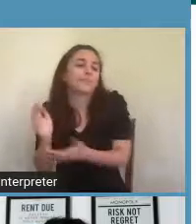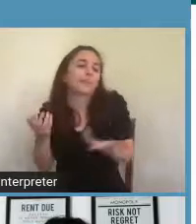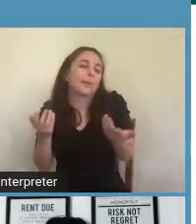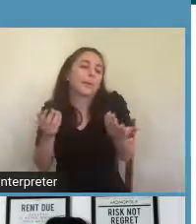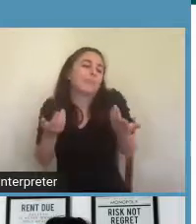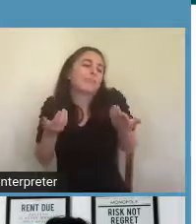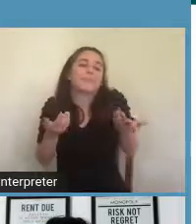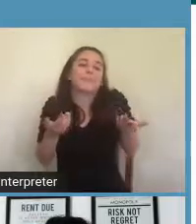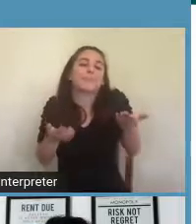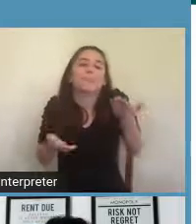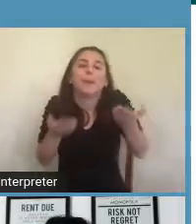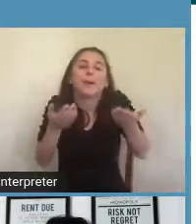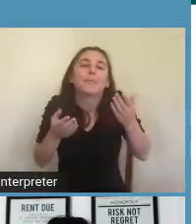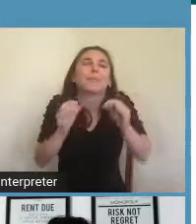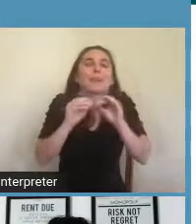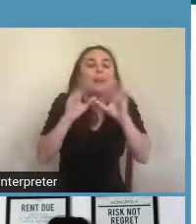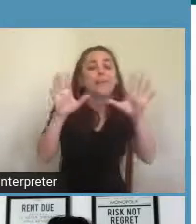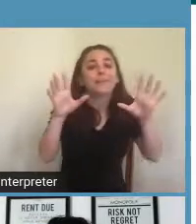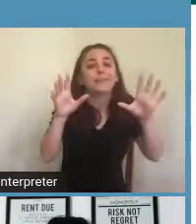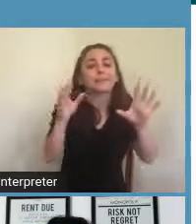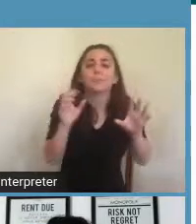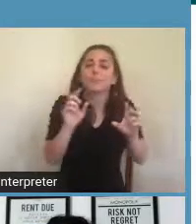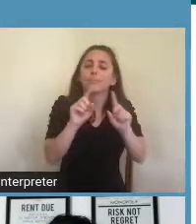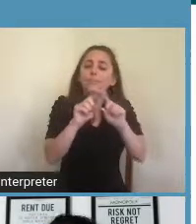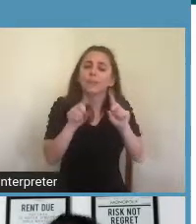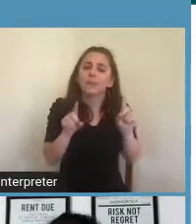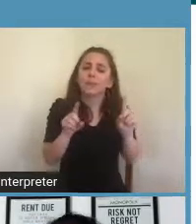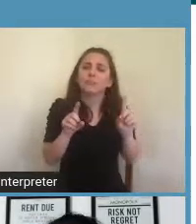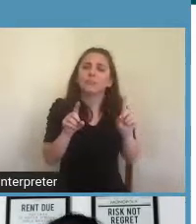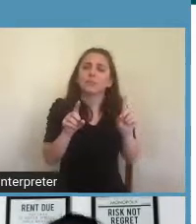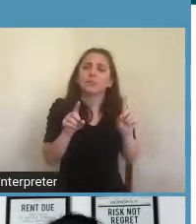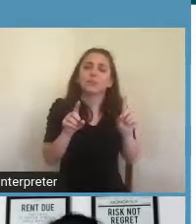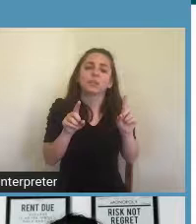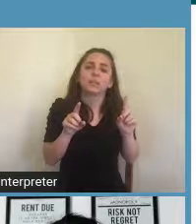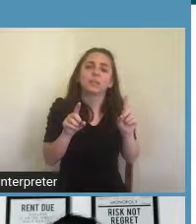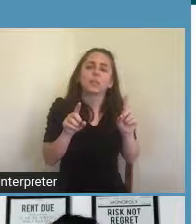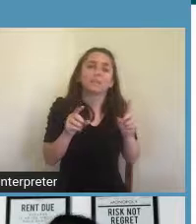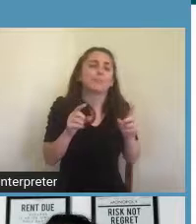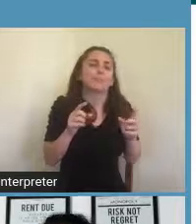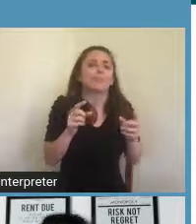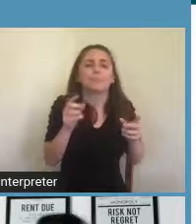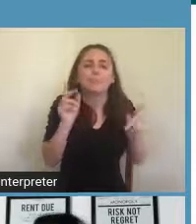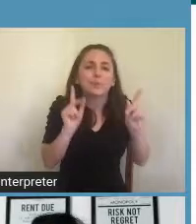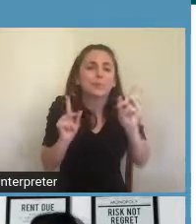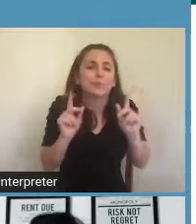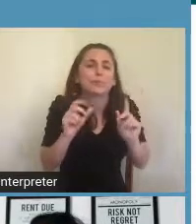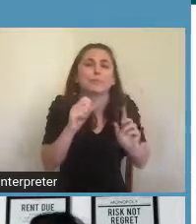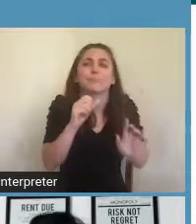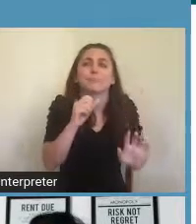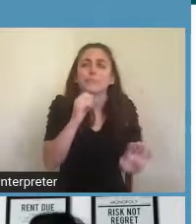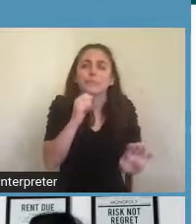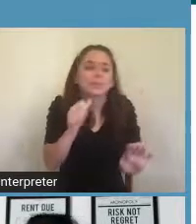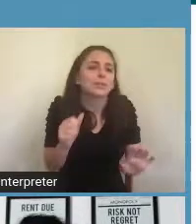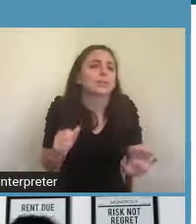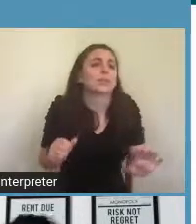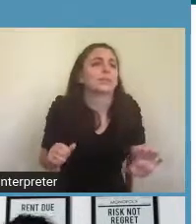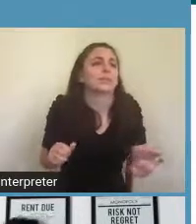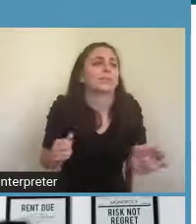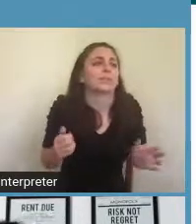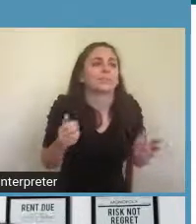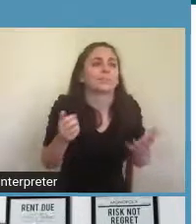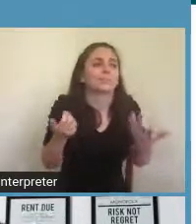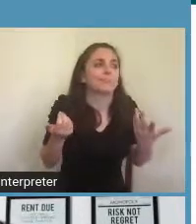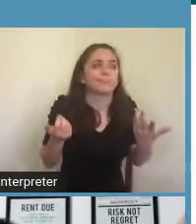surprised how many of us just don't follow through with it. How many of us have a video and we